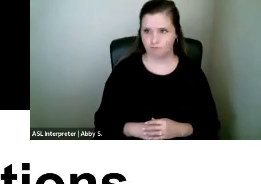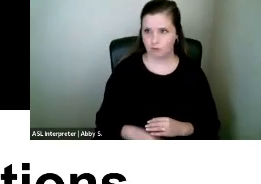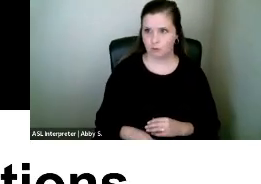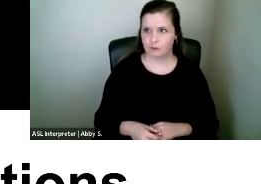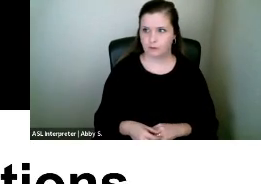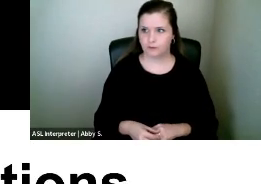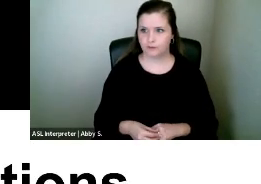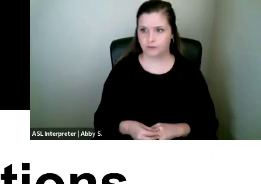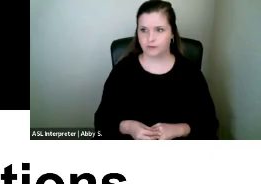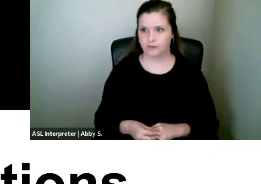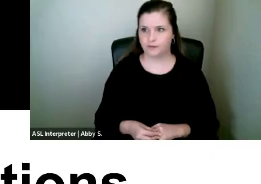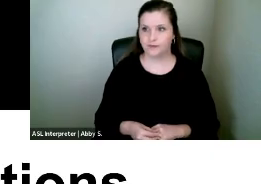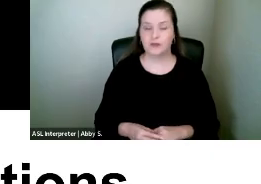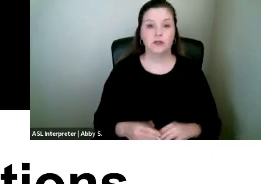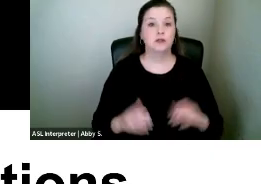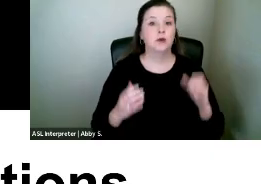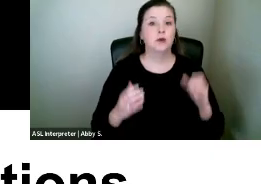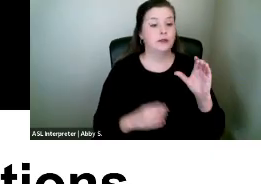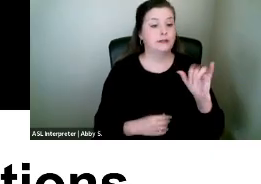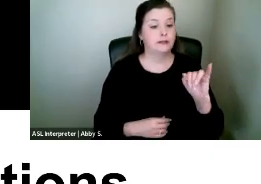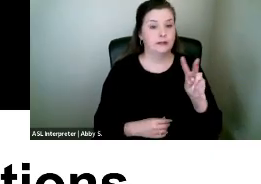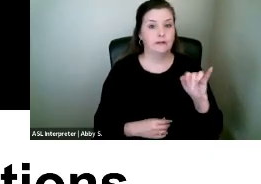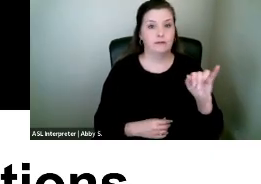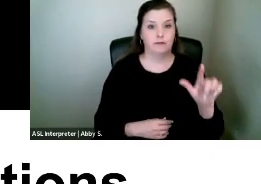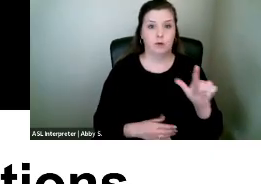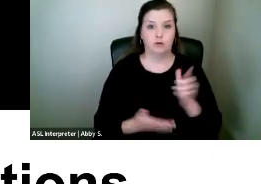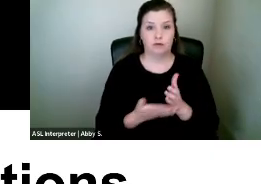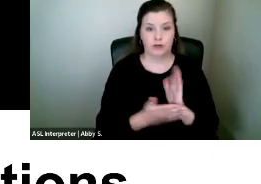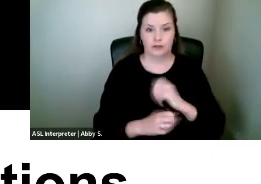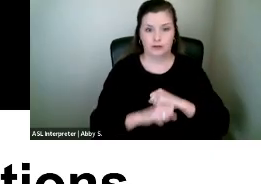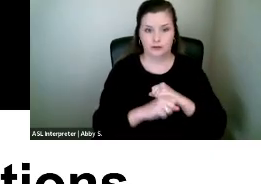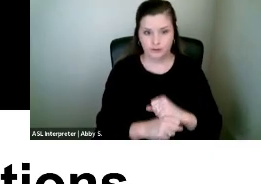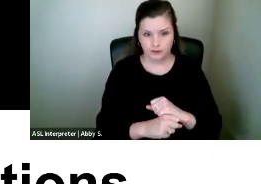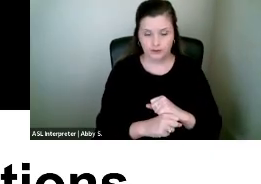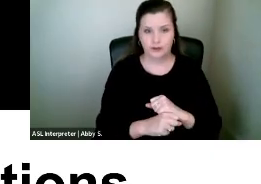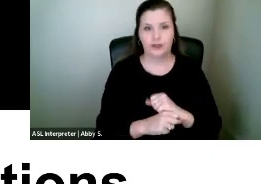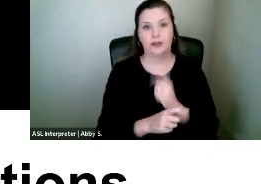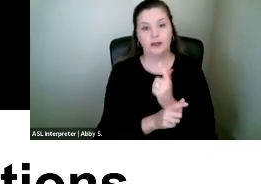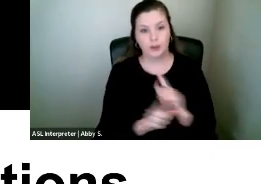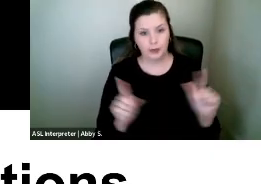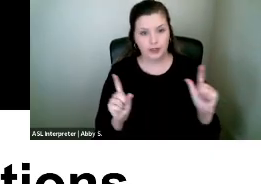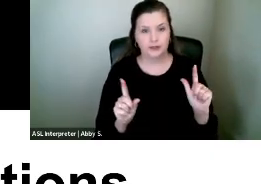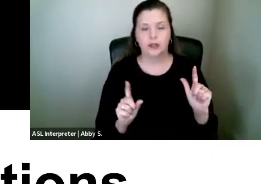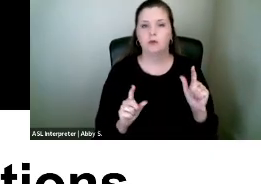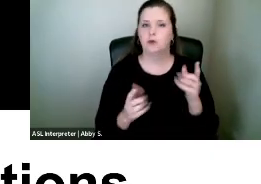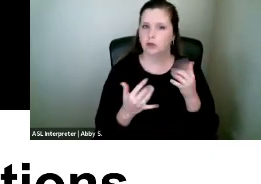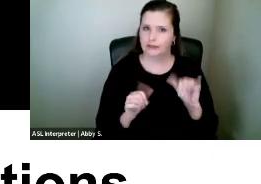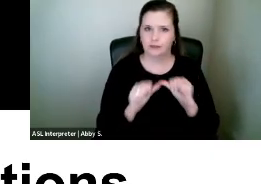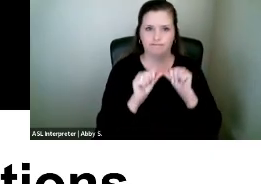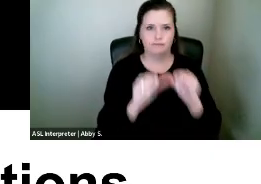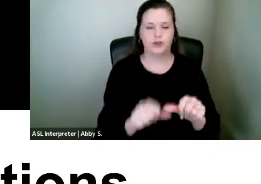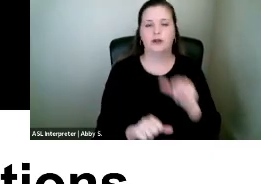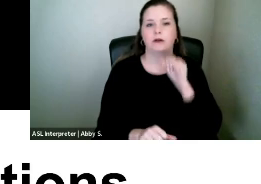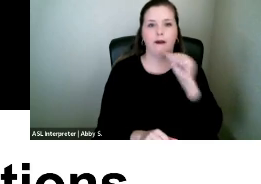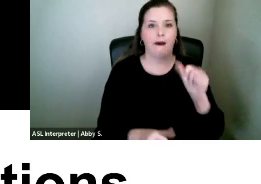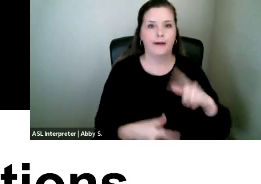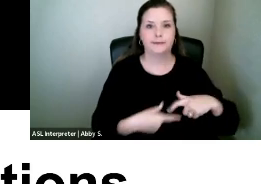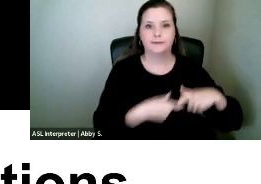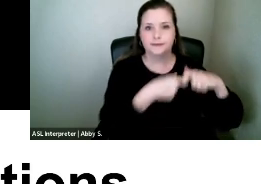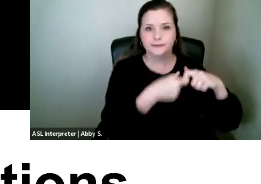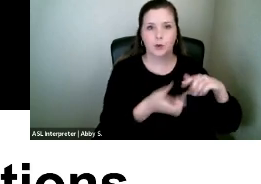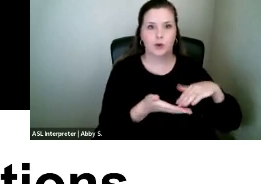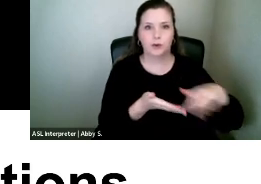Civil rights and protections. Your civil rights, civil liberties, and protections are not waived, suspended, or rescinded under